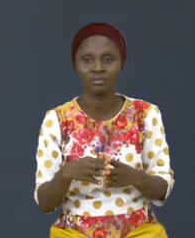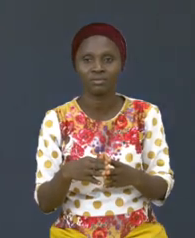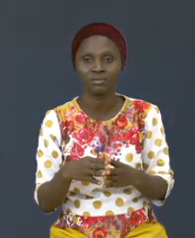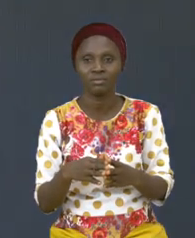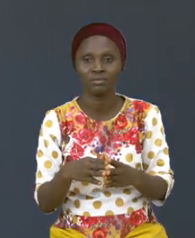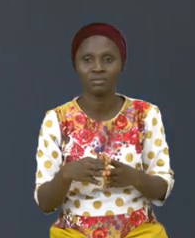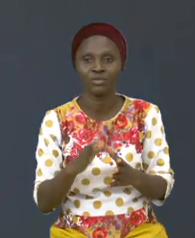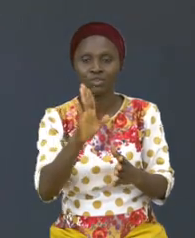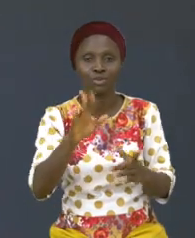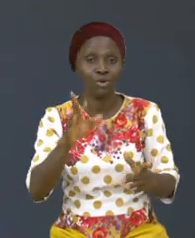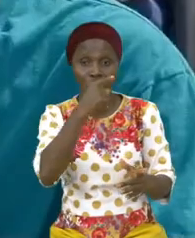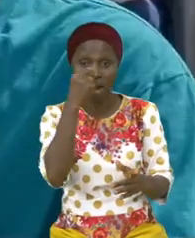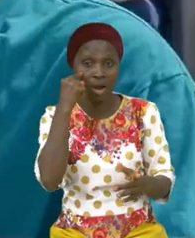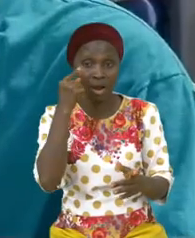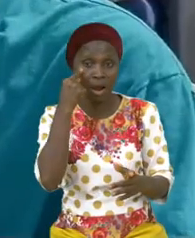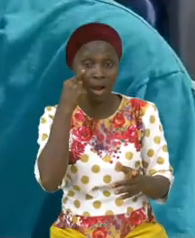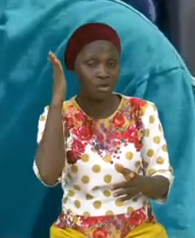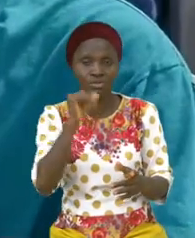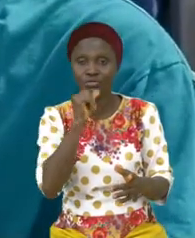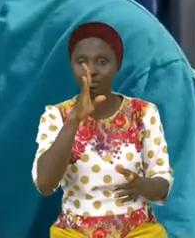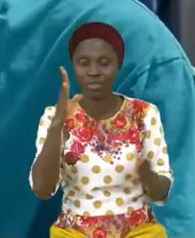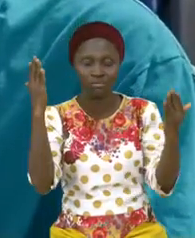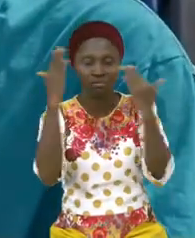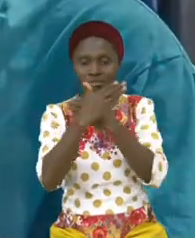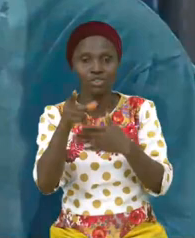be dim. You will not be